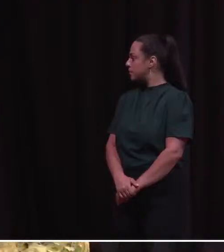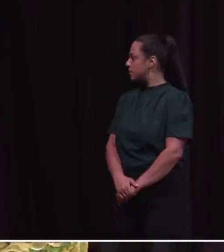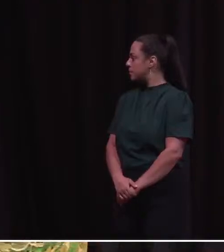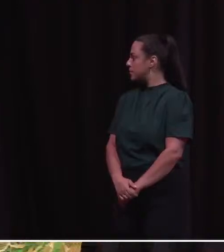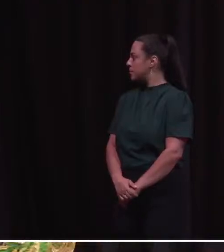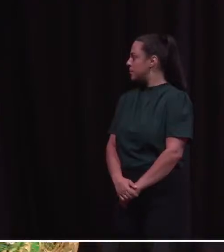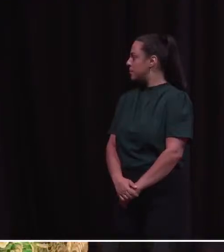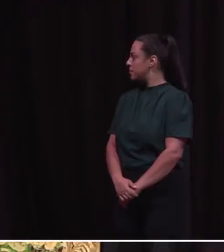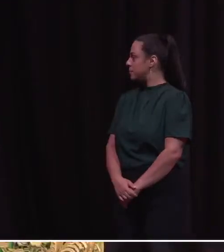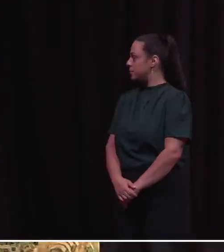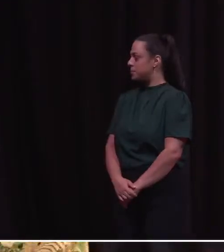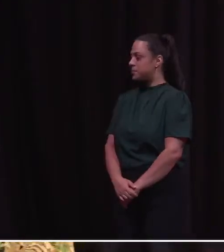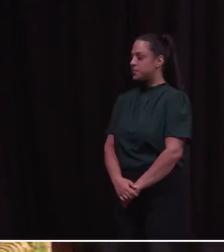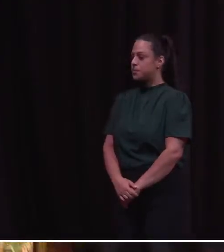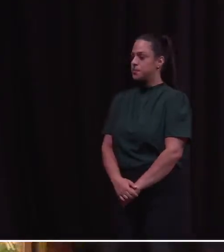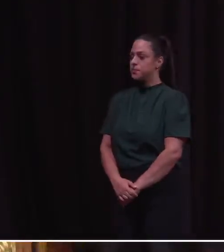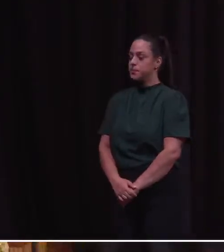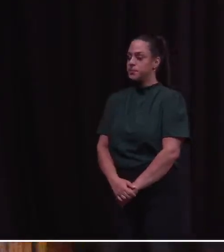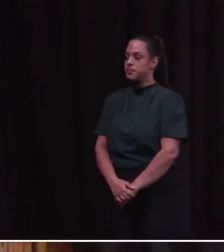Yes.